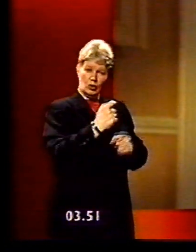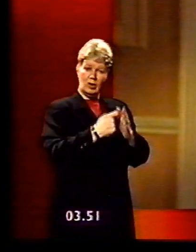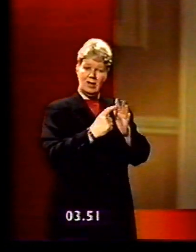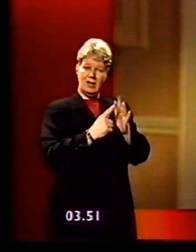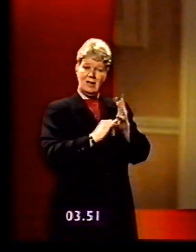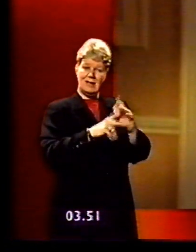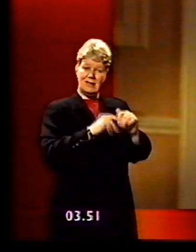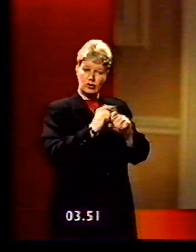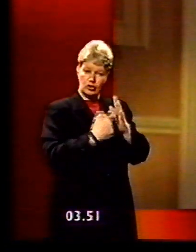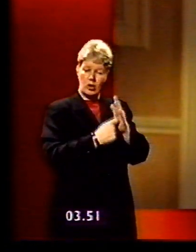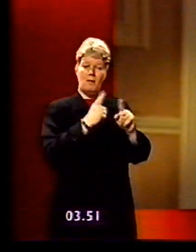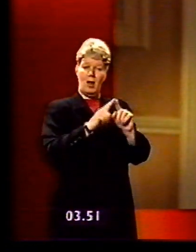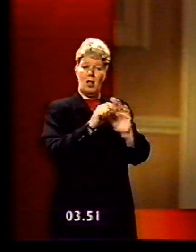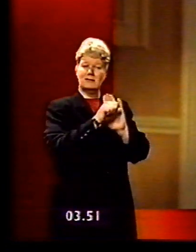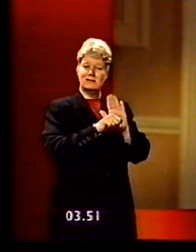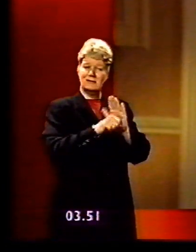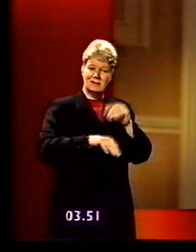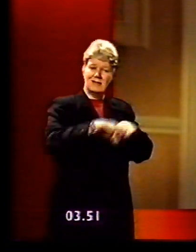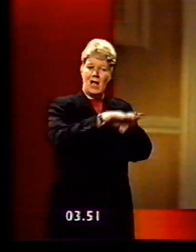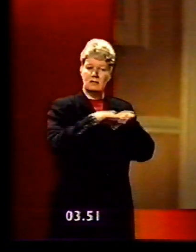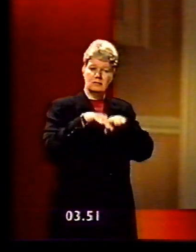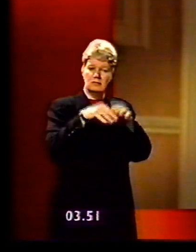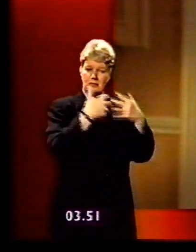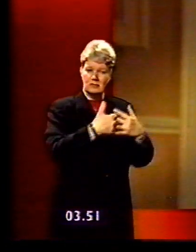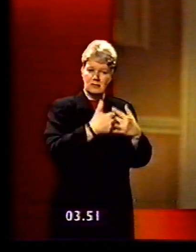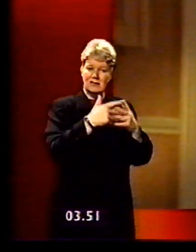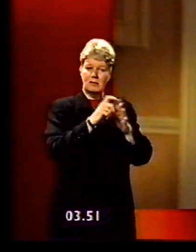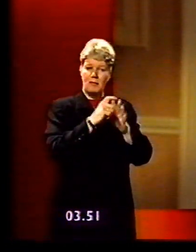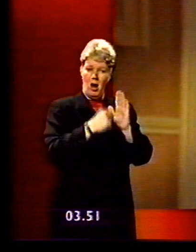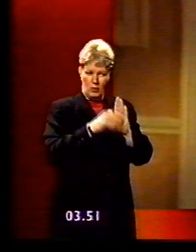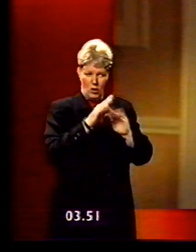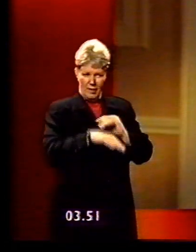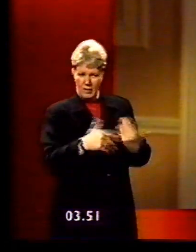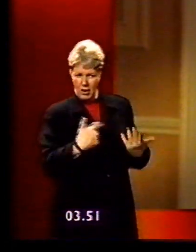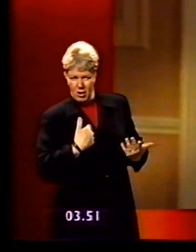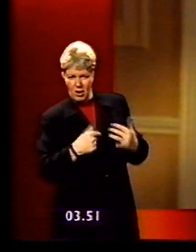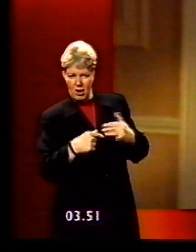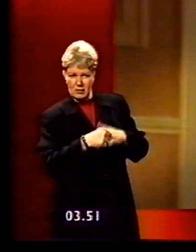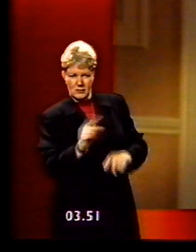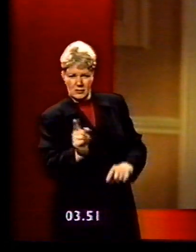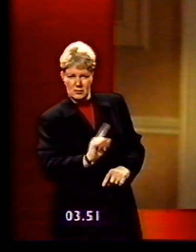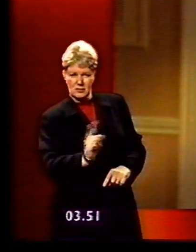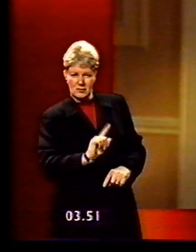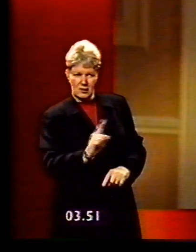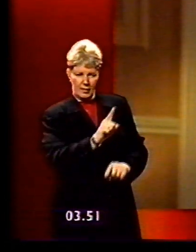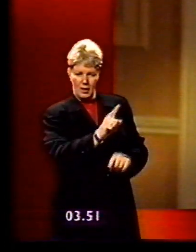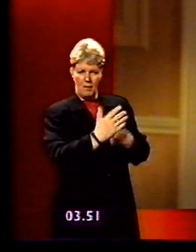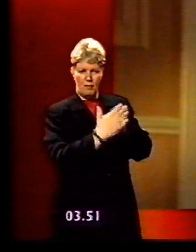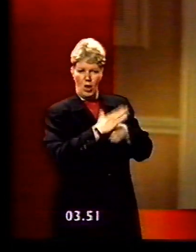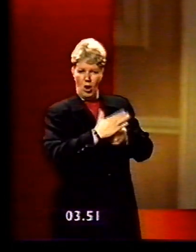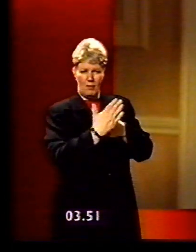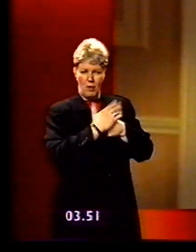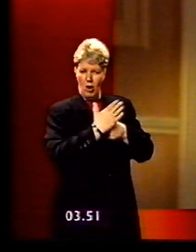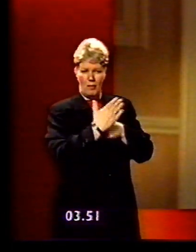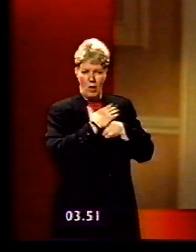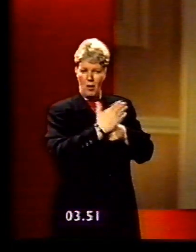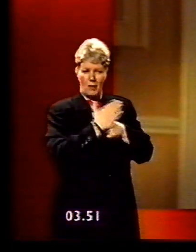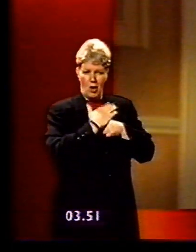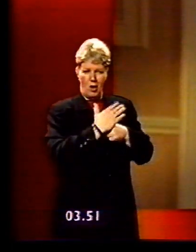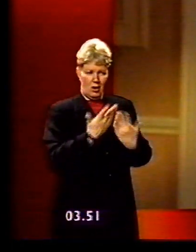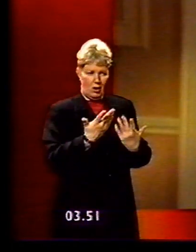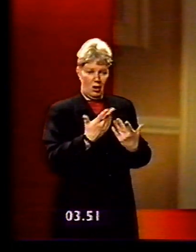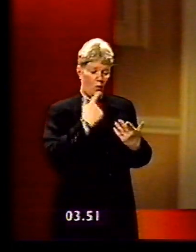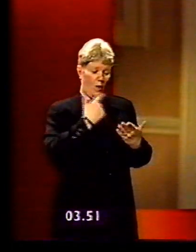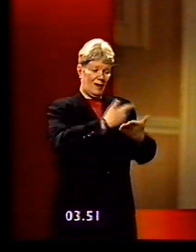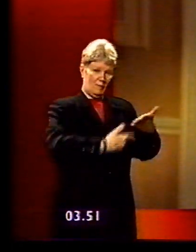State Department for information about my husband's death. And they blocked out that opinion when they released that document to us